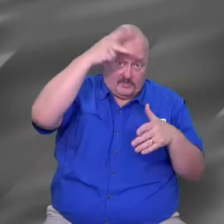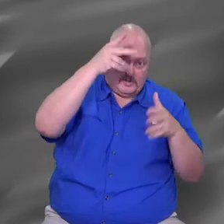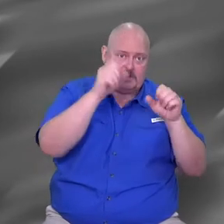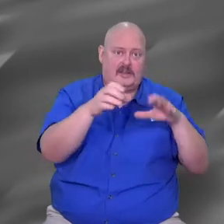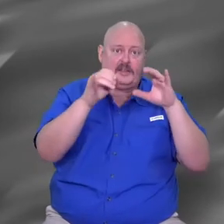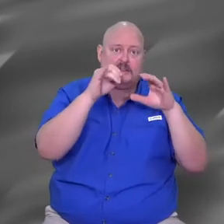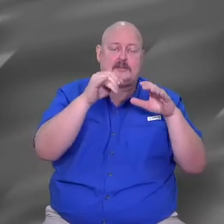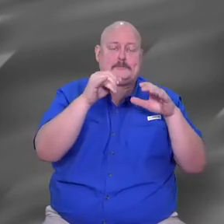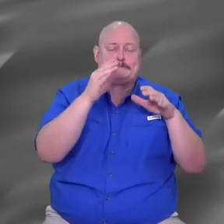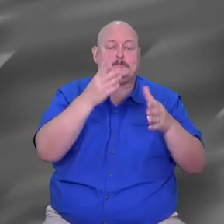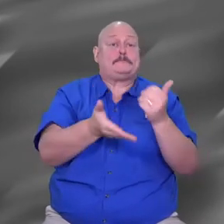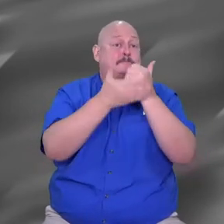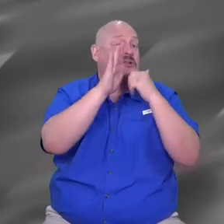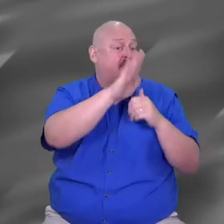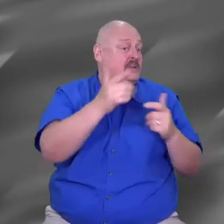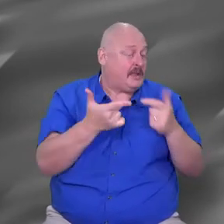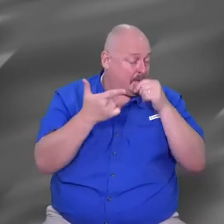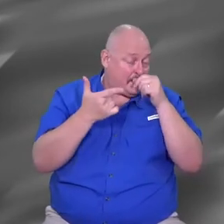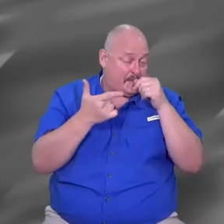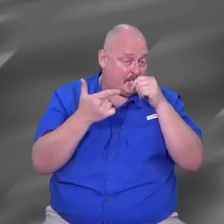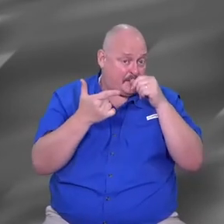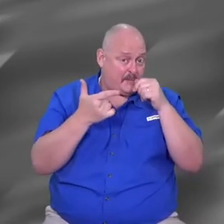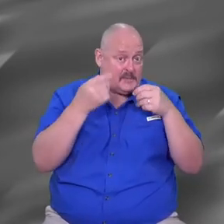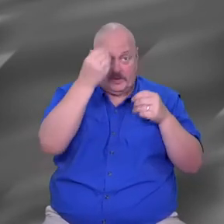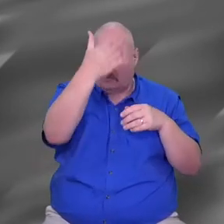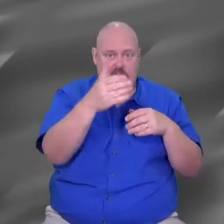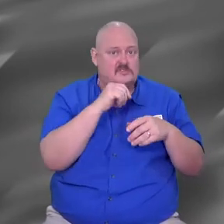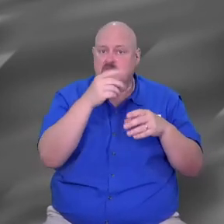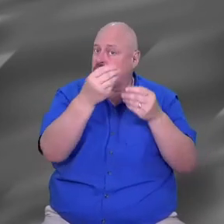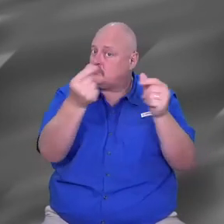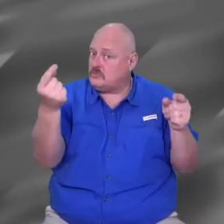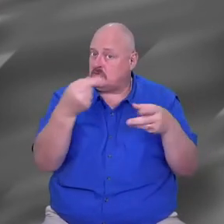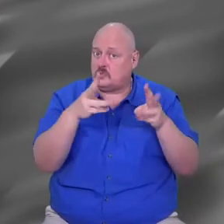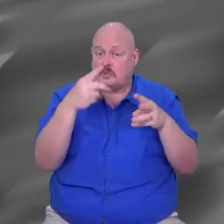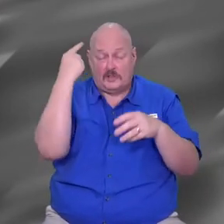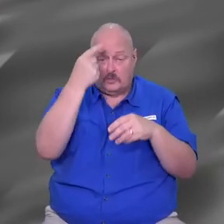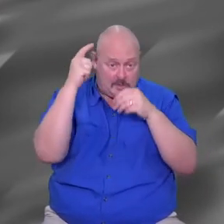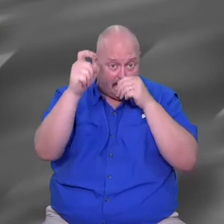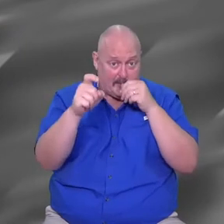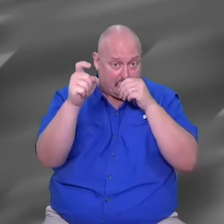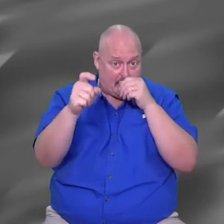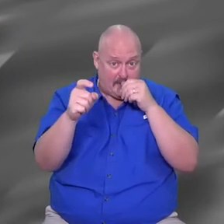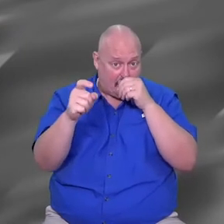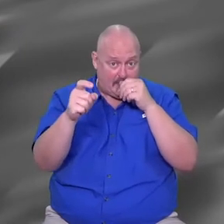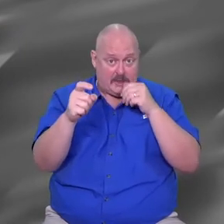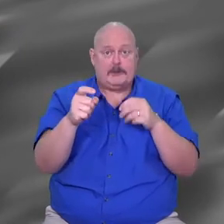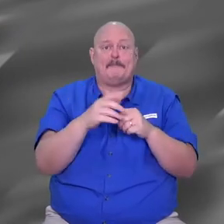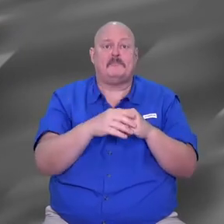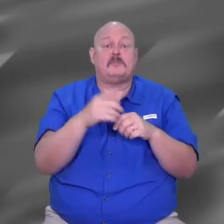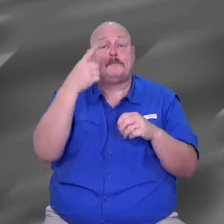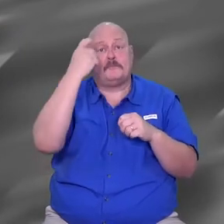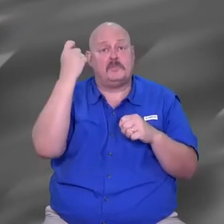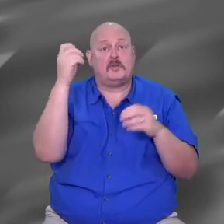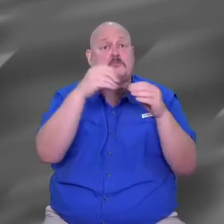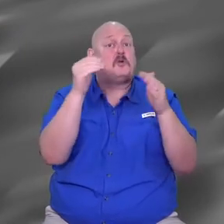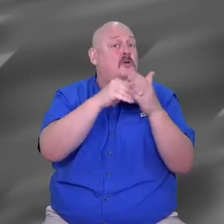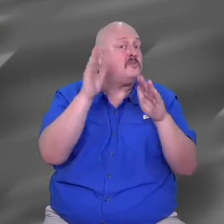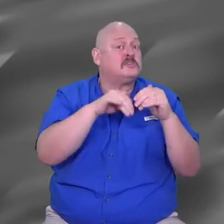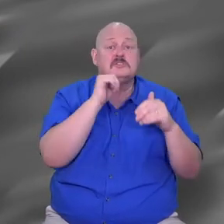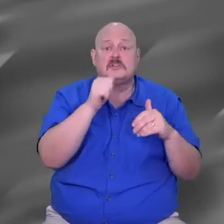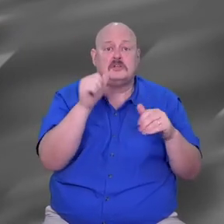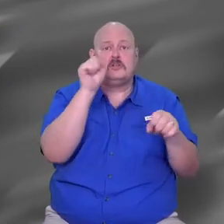an intervention in their life and let them know this is not going to work out the way you think it is, because more often than not,